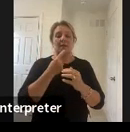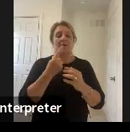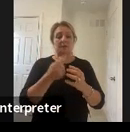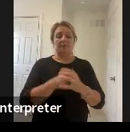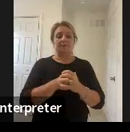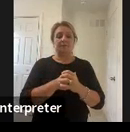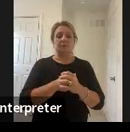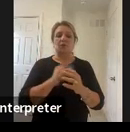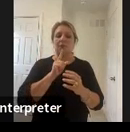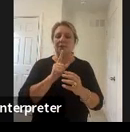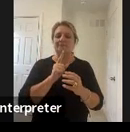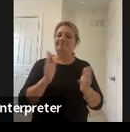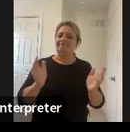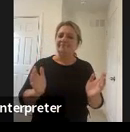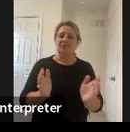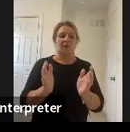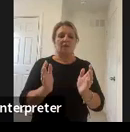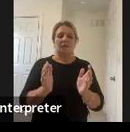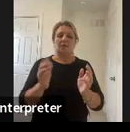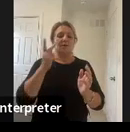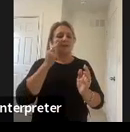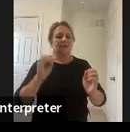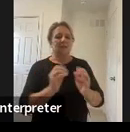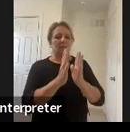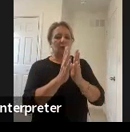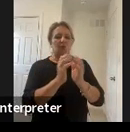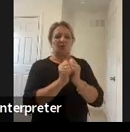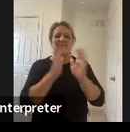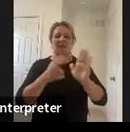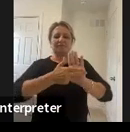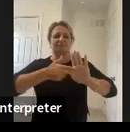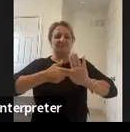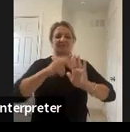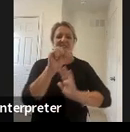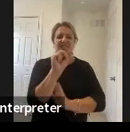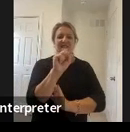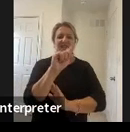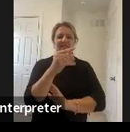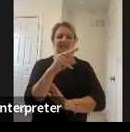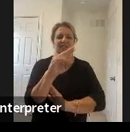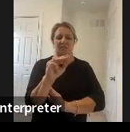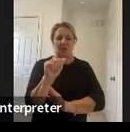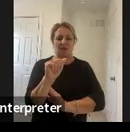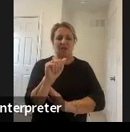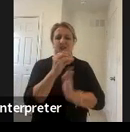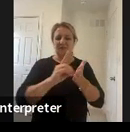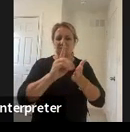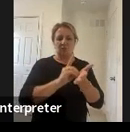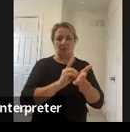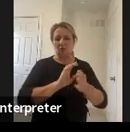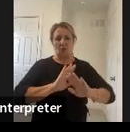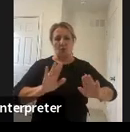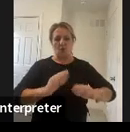we really urge everyone to approach this outbreak without stigma and without discrimination. Protecting our